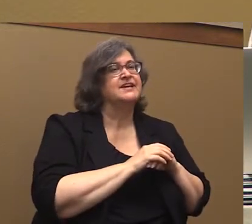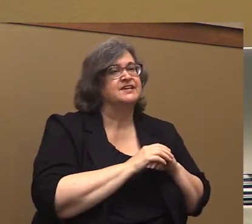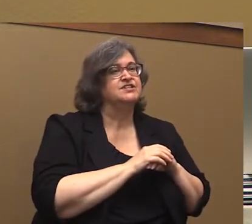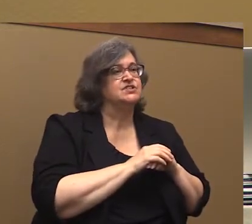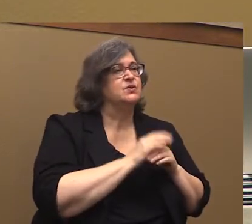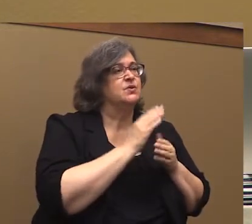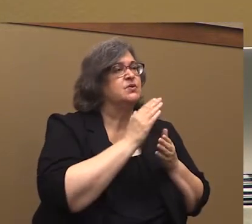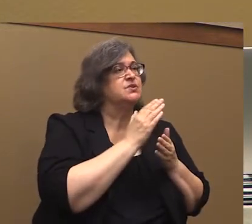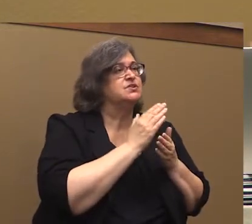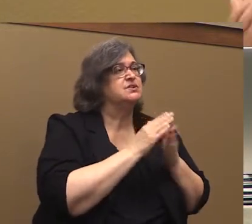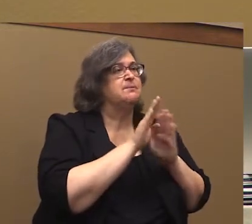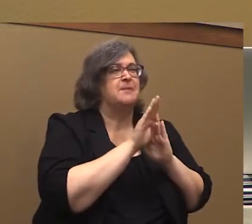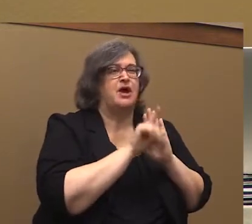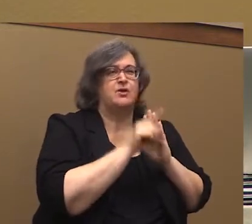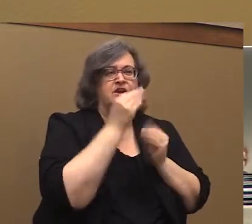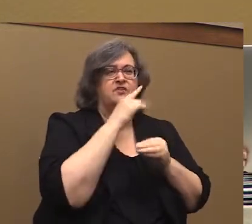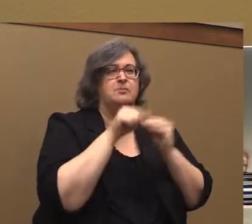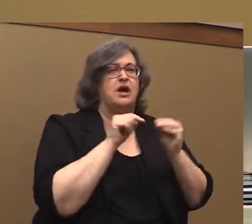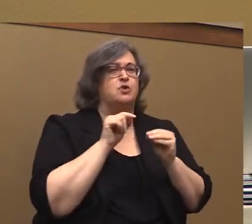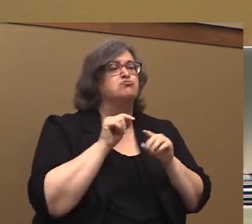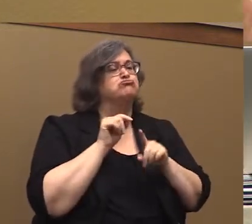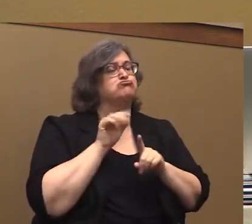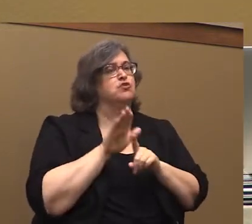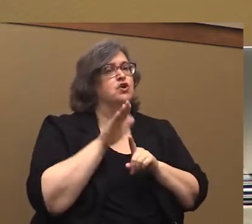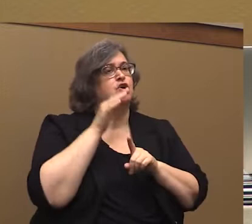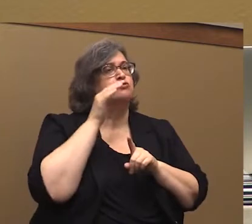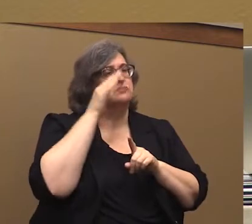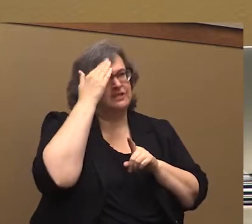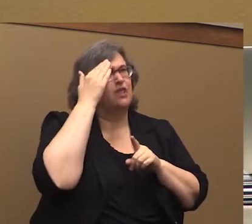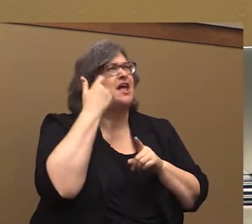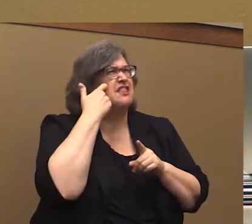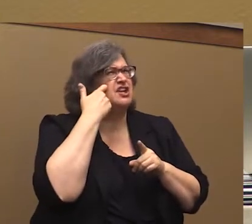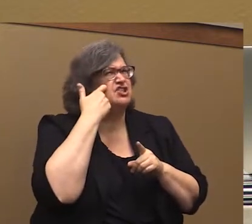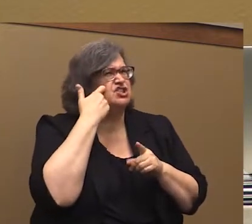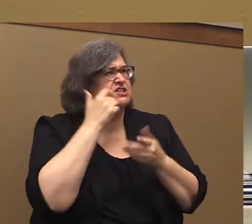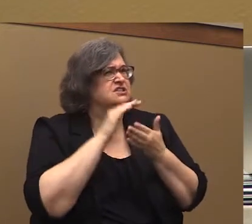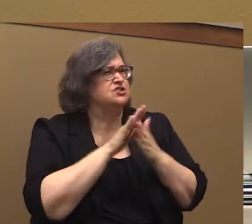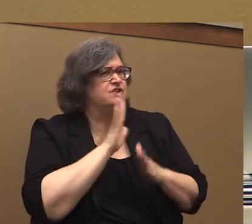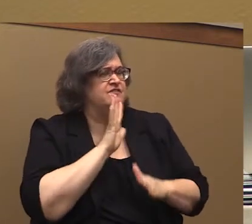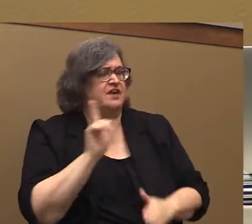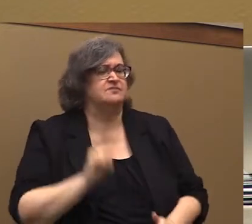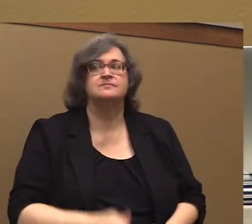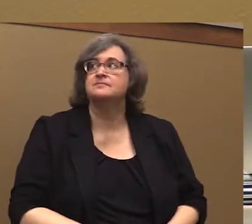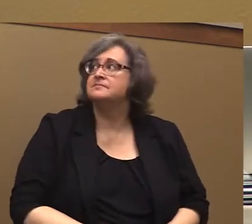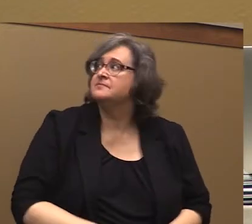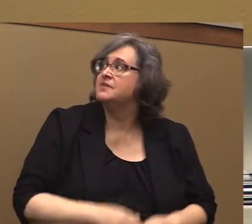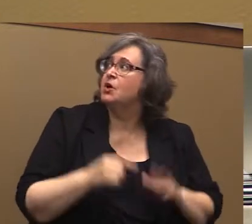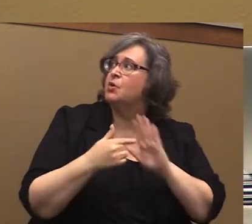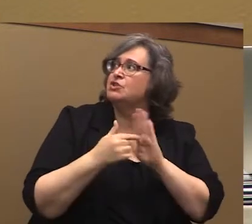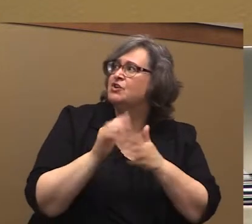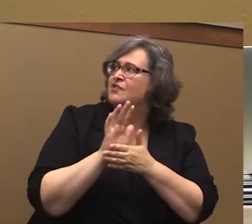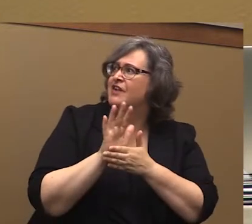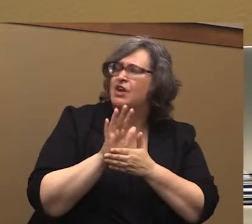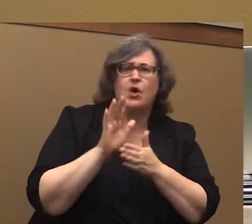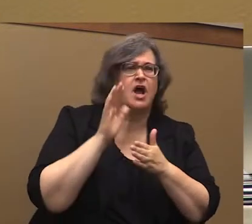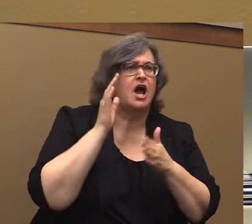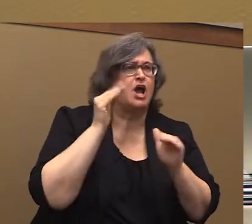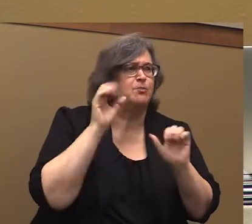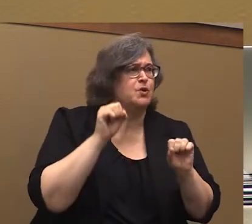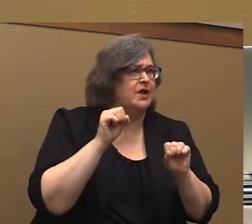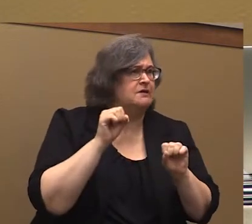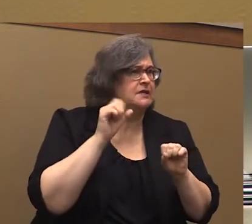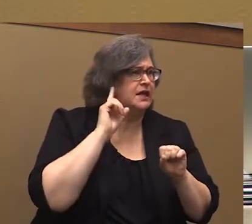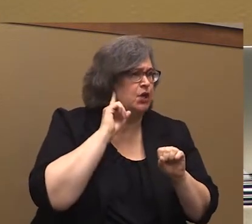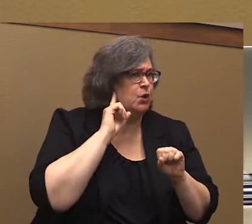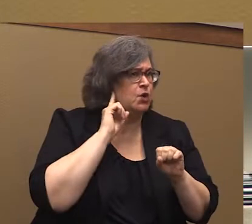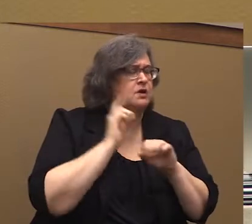her knowledge. And she had recently turned 5, I think. So I'm going to play that. I hope that you could